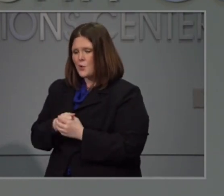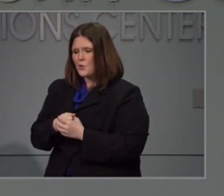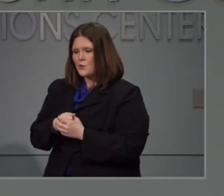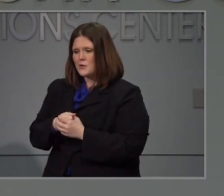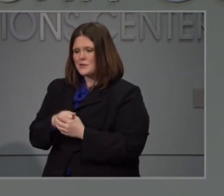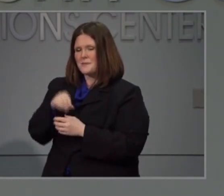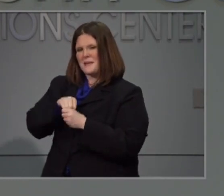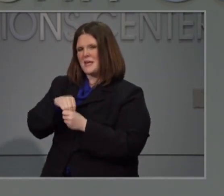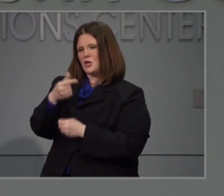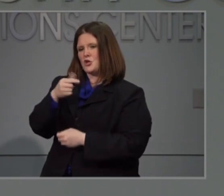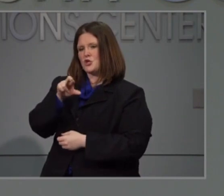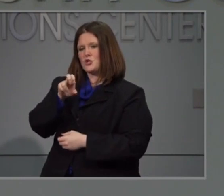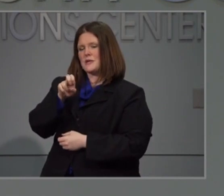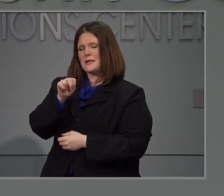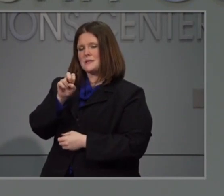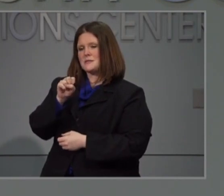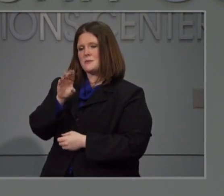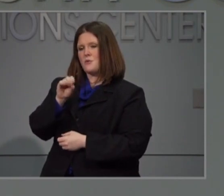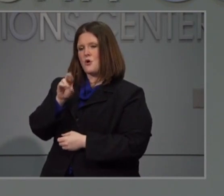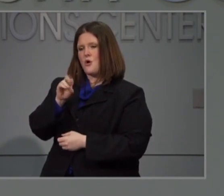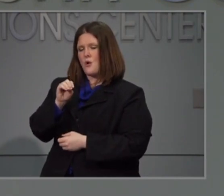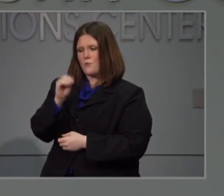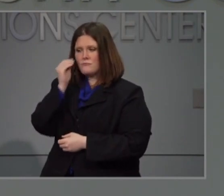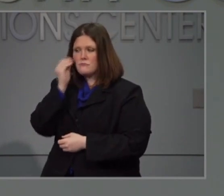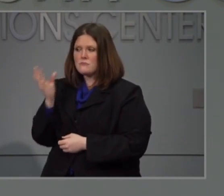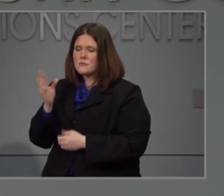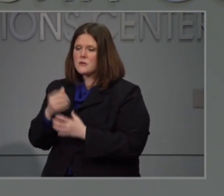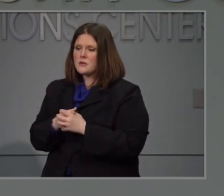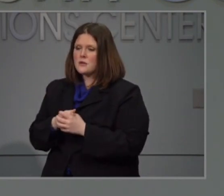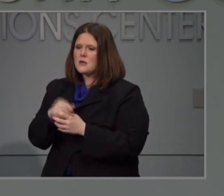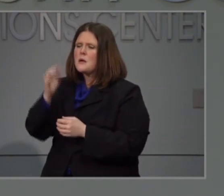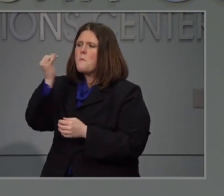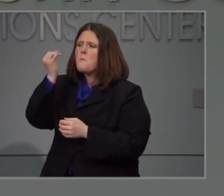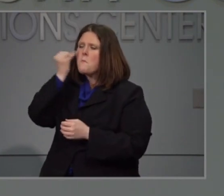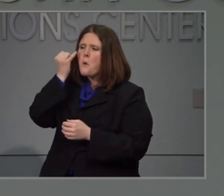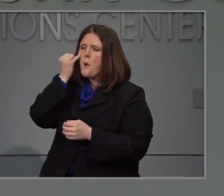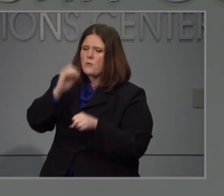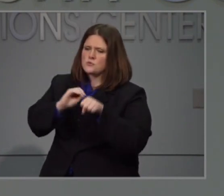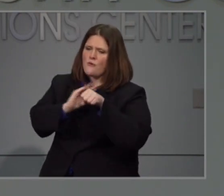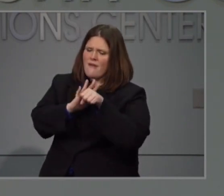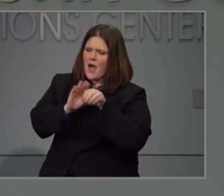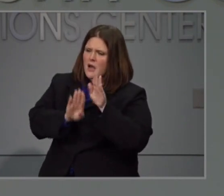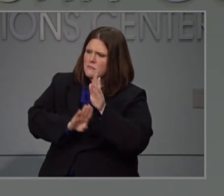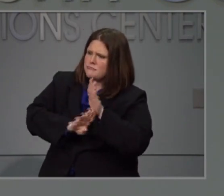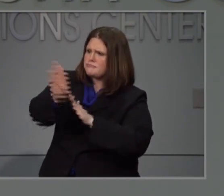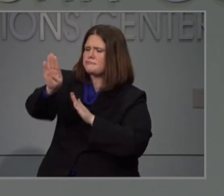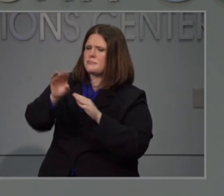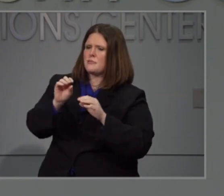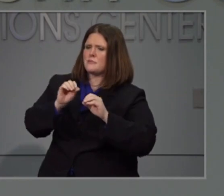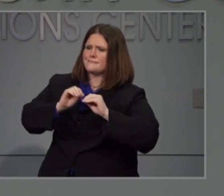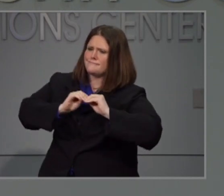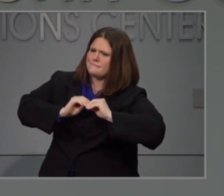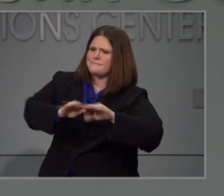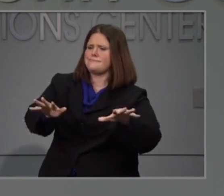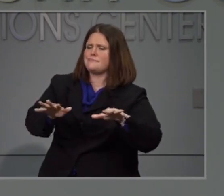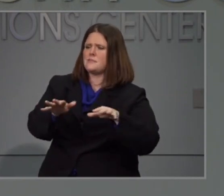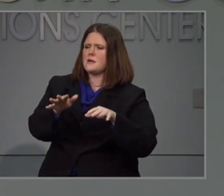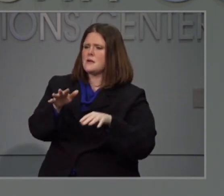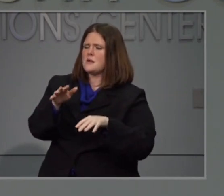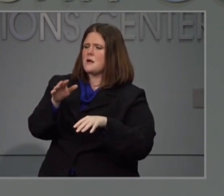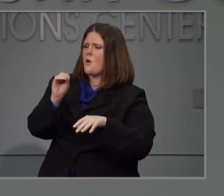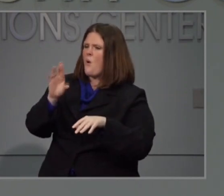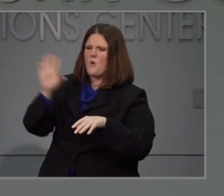2 in Greensboro. Should things start to get worse again with this virus or data be unfavorable, would